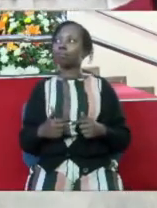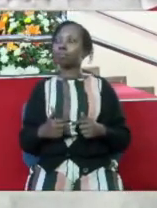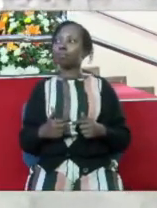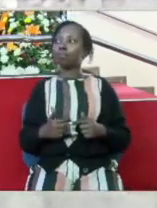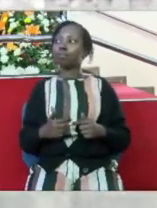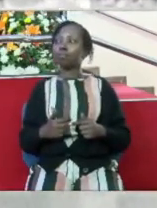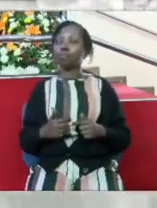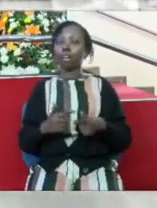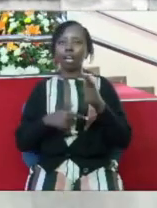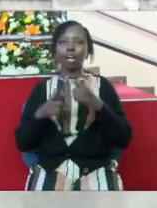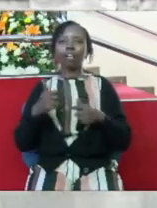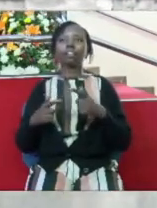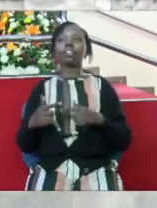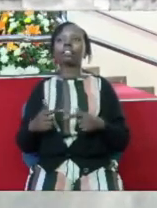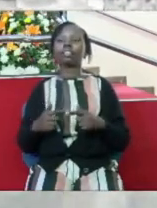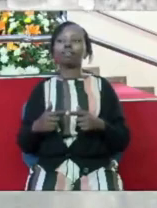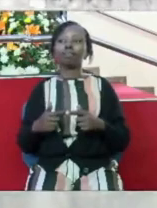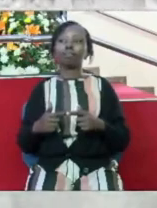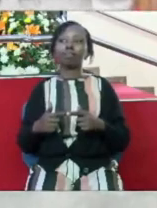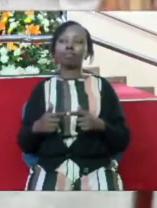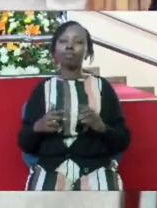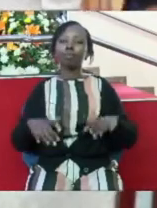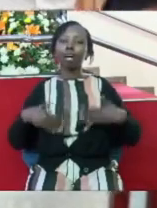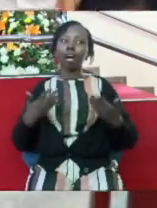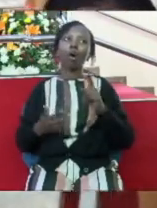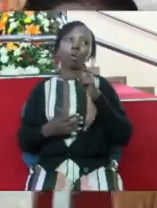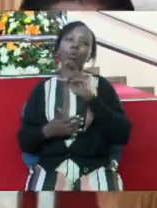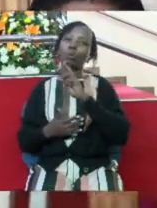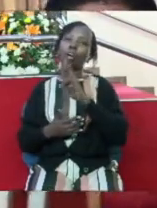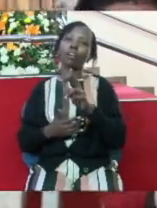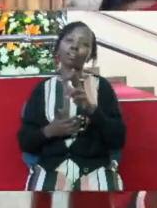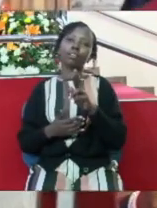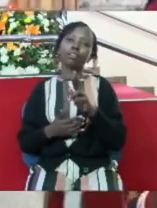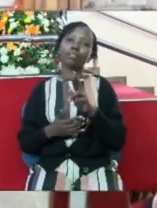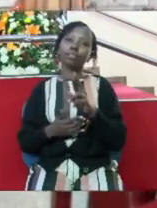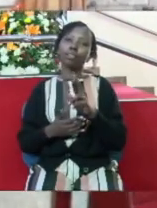you are. Jinsi ulivyo tu. Just as you are. Jinsi ulivyo.